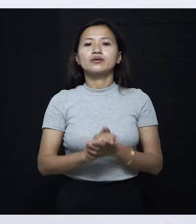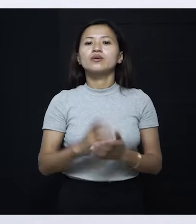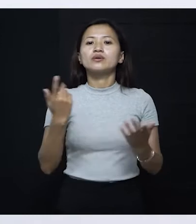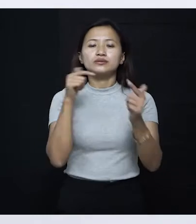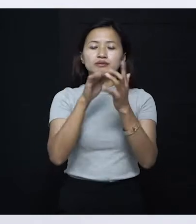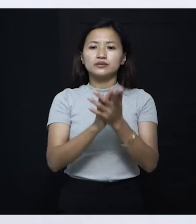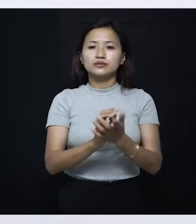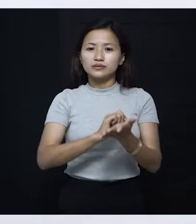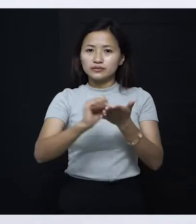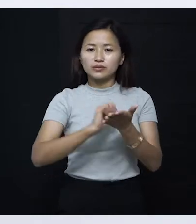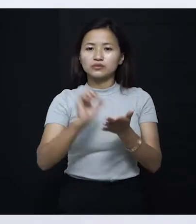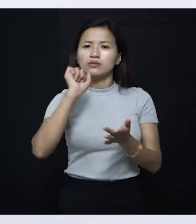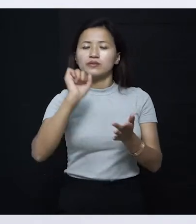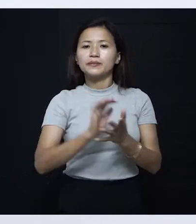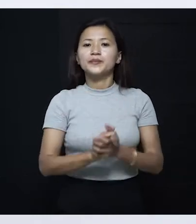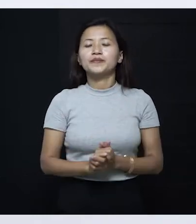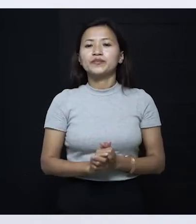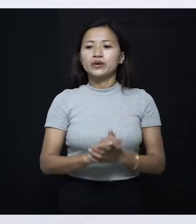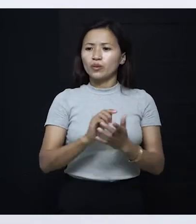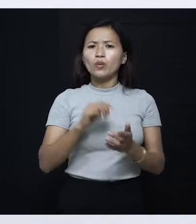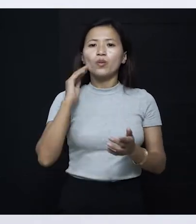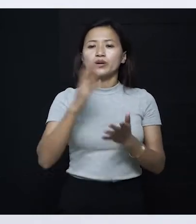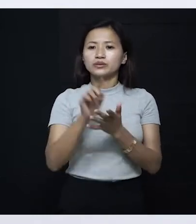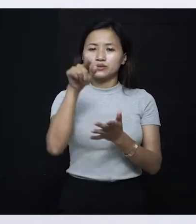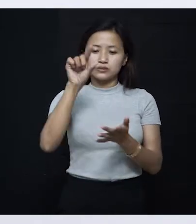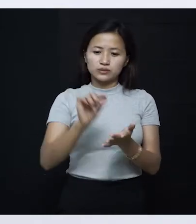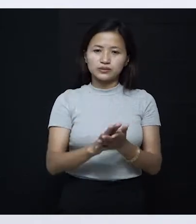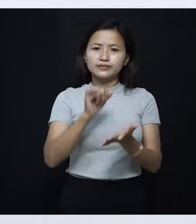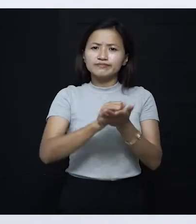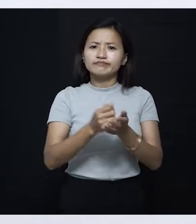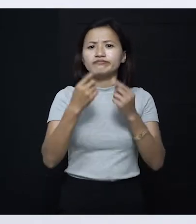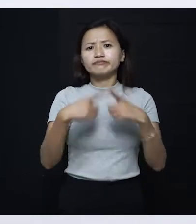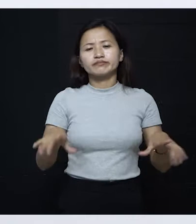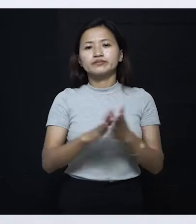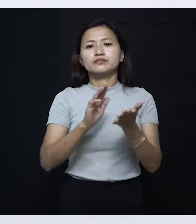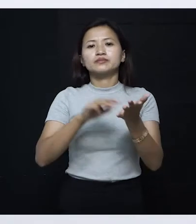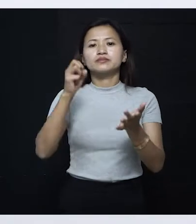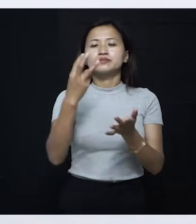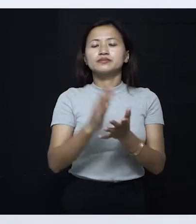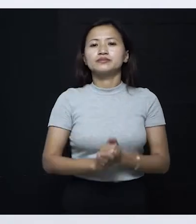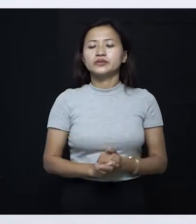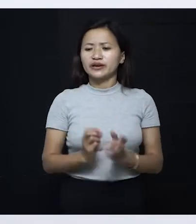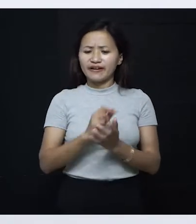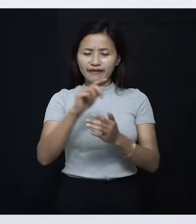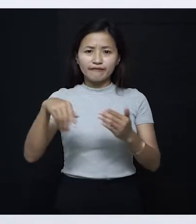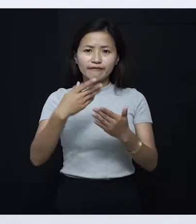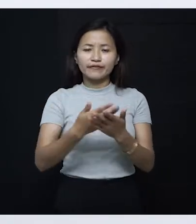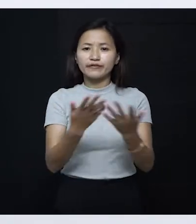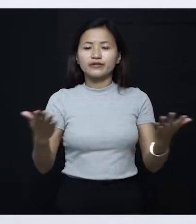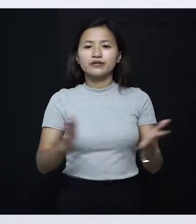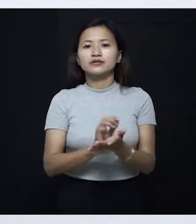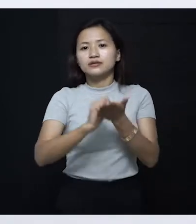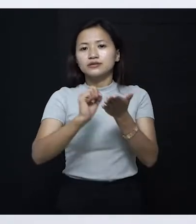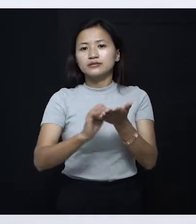to do is you tend to write it in your own, and when you do that, you lose out marks. So everything is written clearly in the textbook,